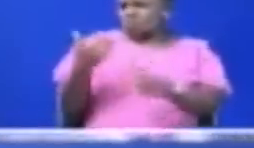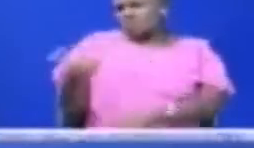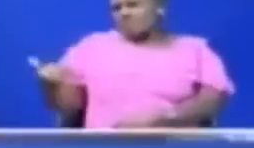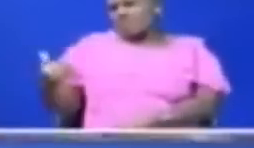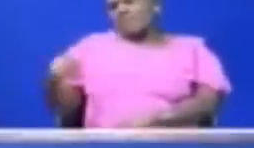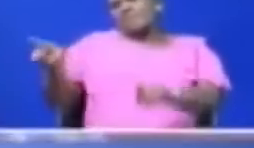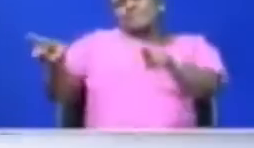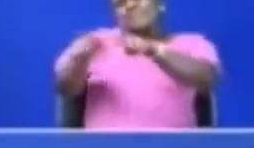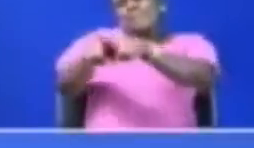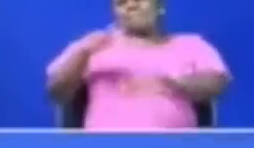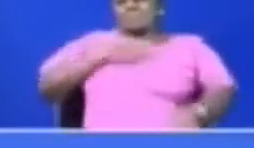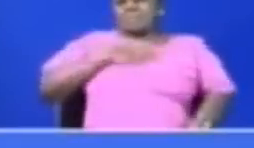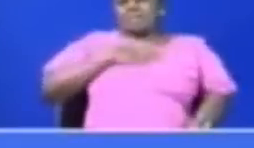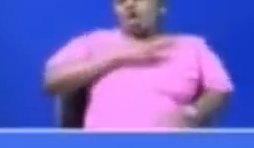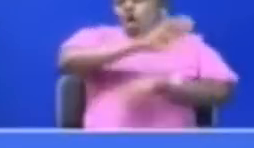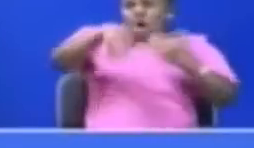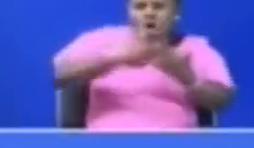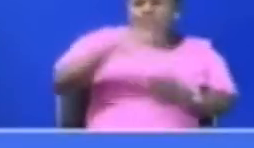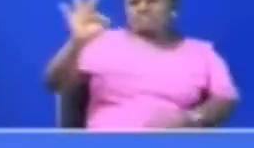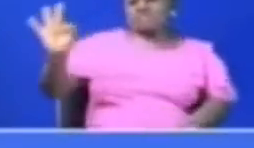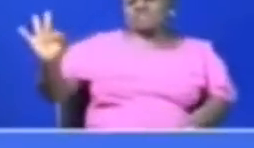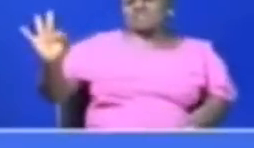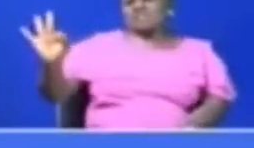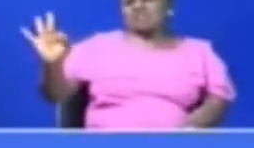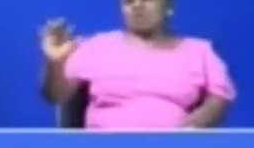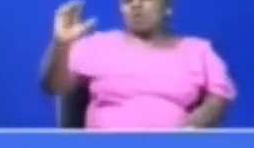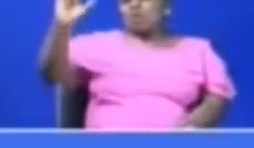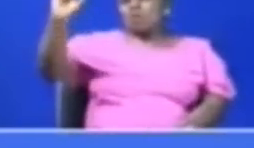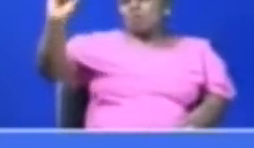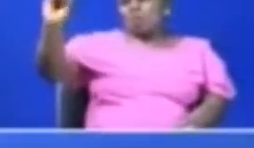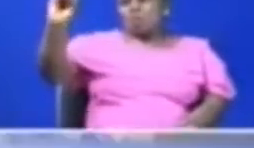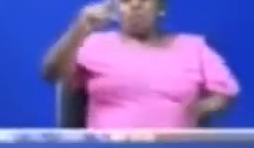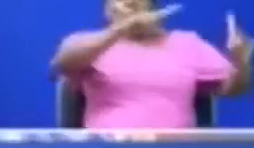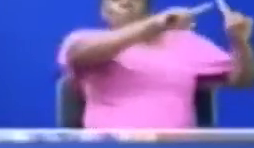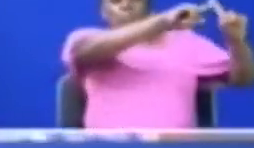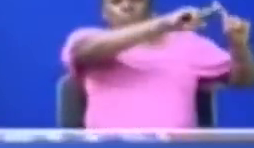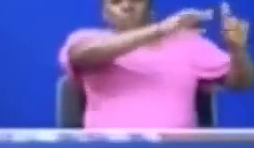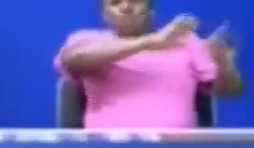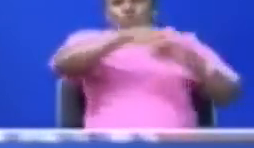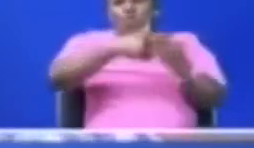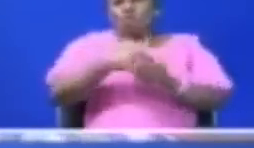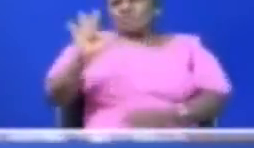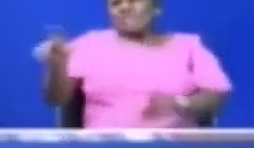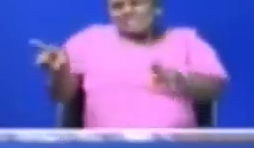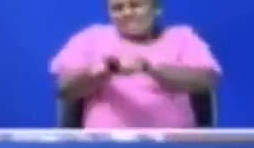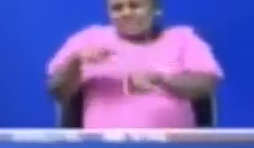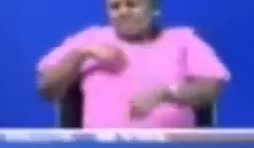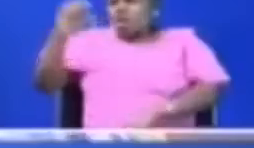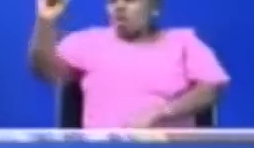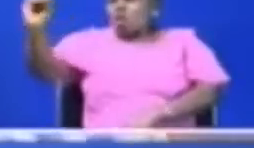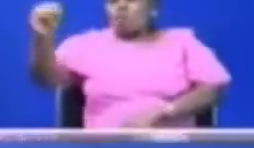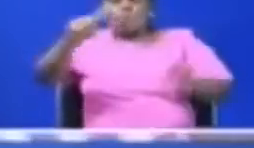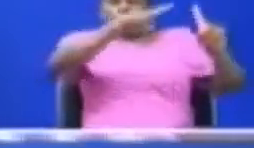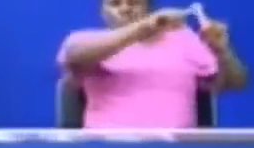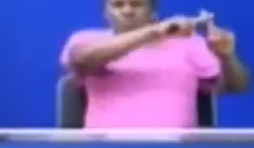ni group blood moja na mimi wote watatu. Ni O positive wote watatu na mimi damu yangu ni O